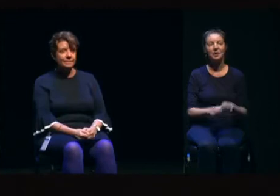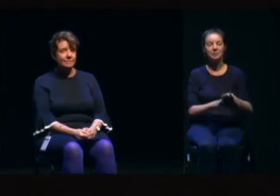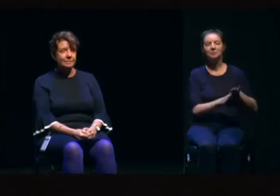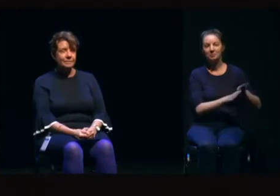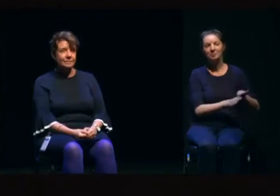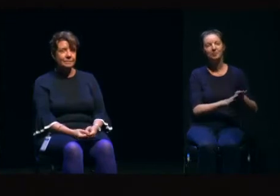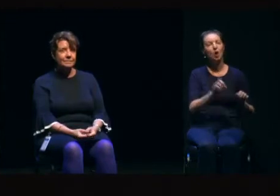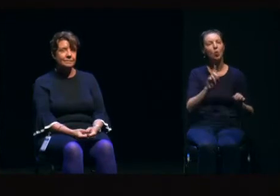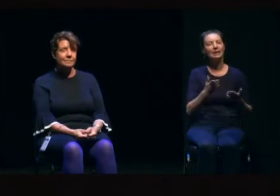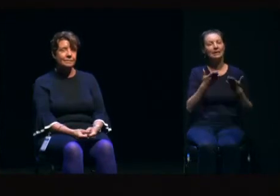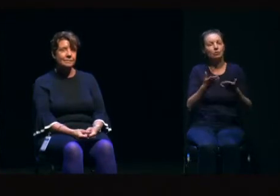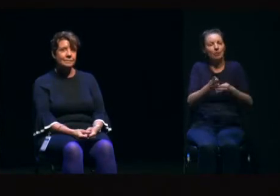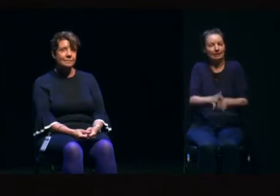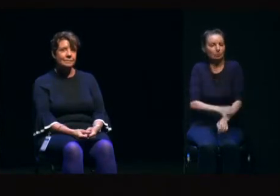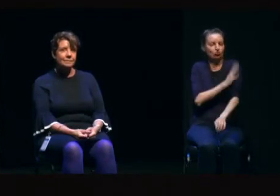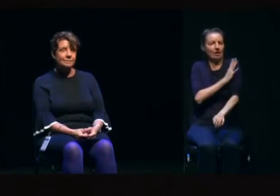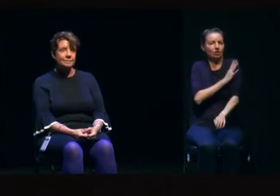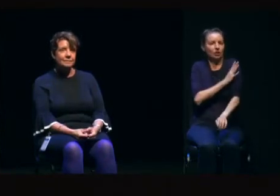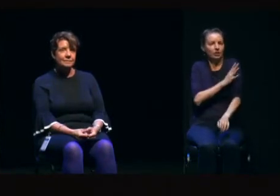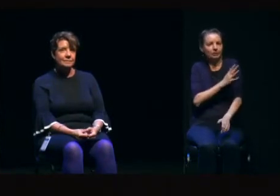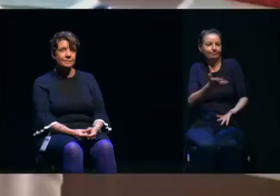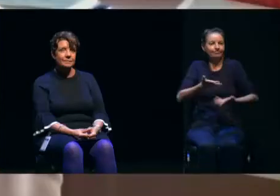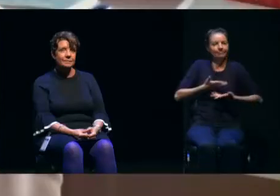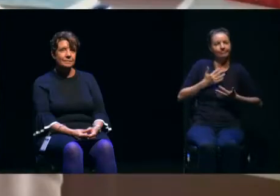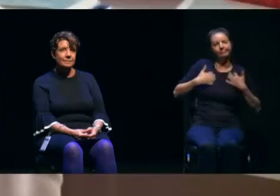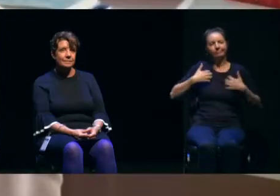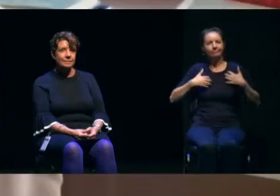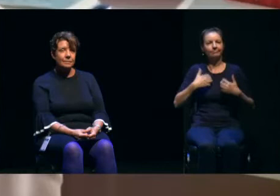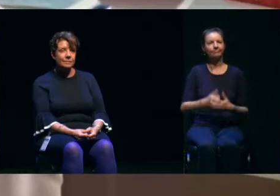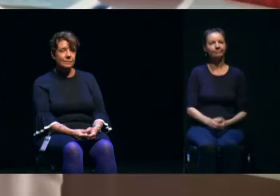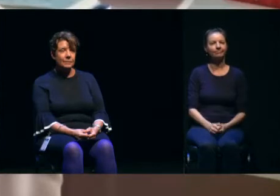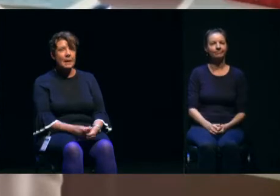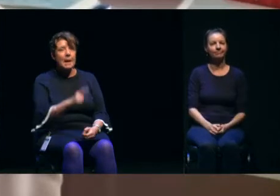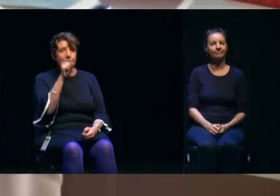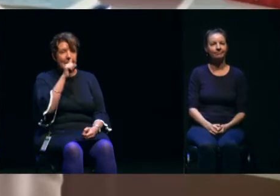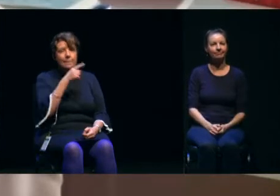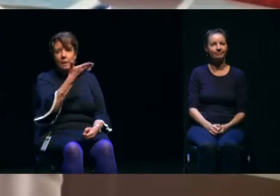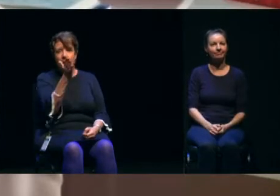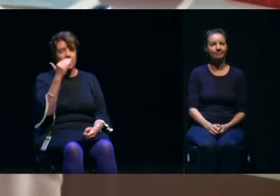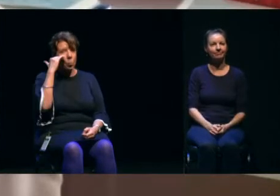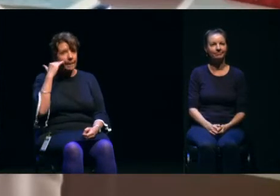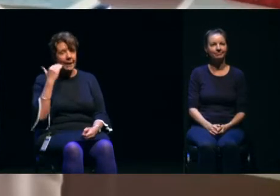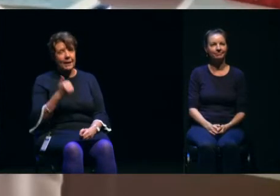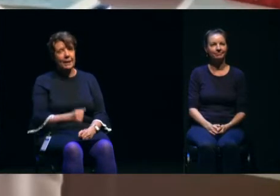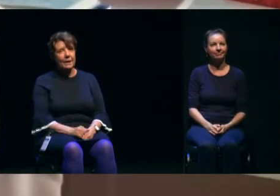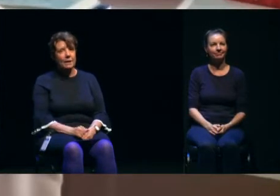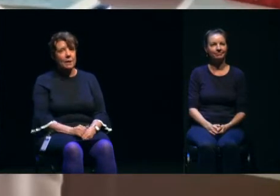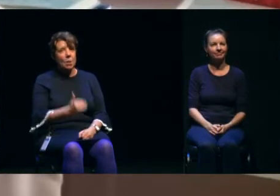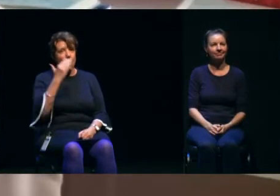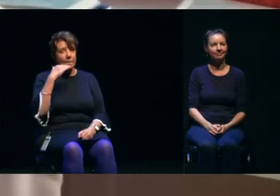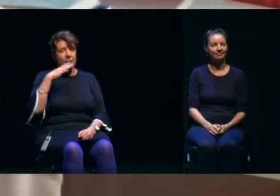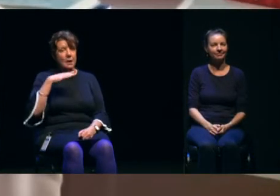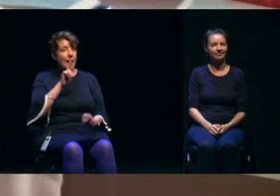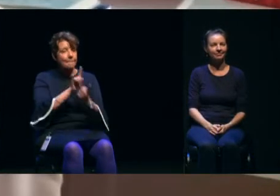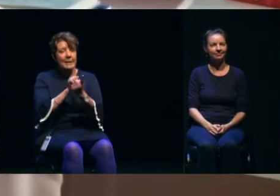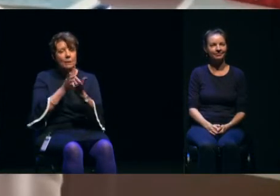what inspires you still, Isabel? People, women. I, the women I meet through my